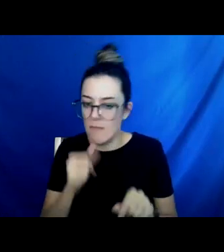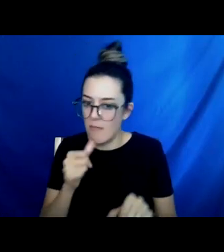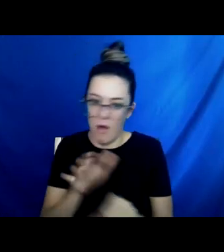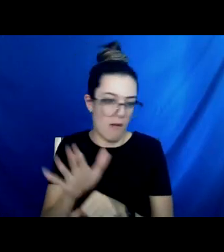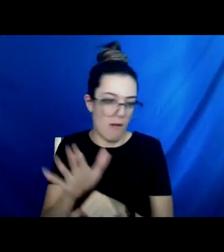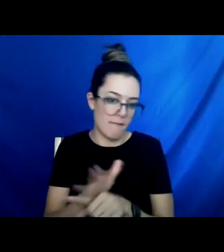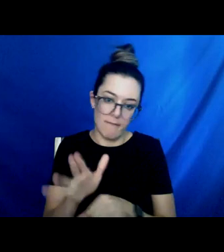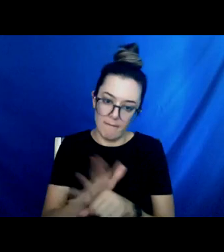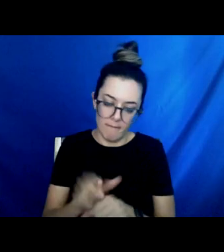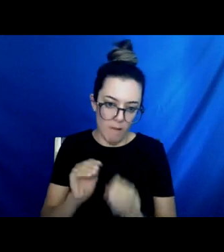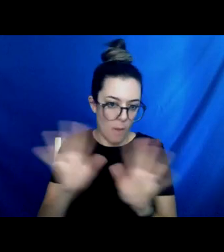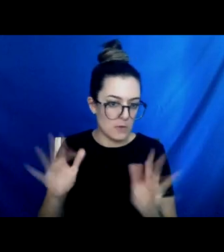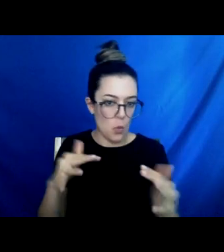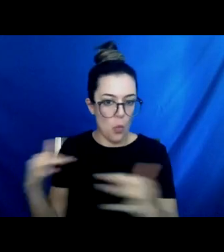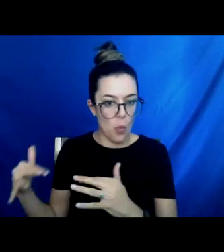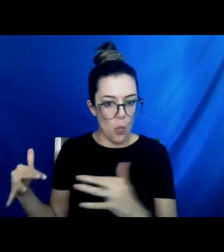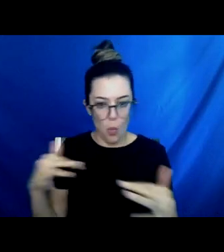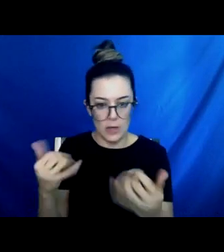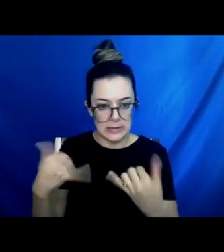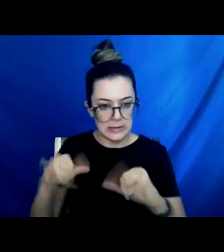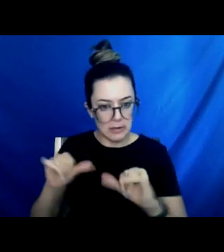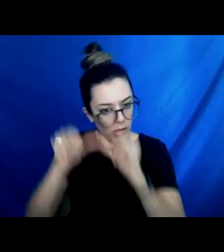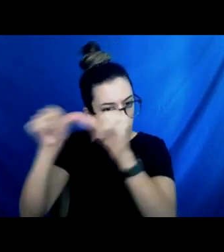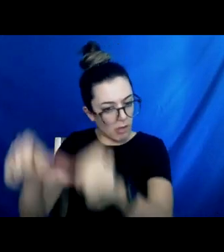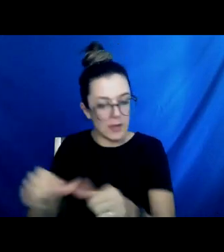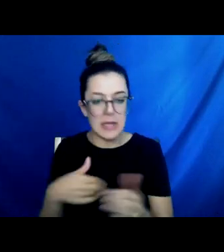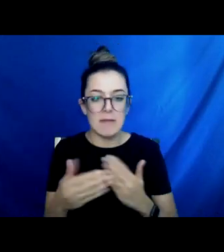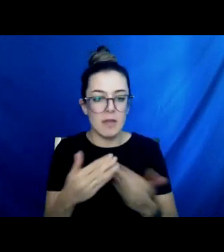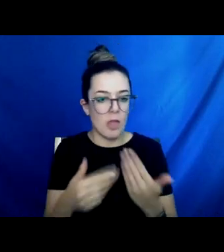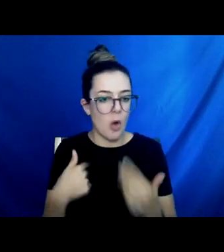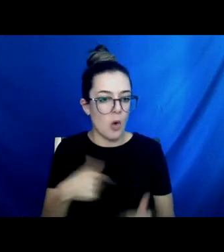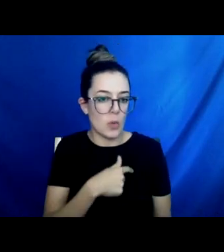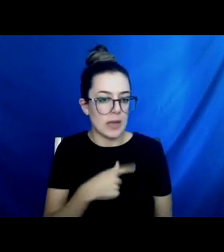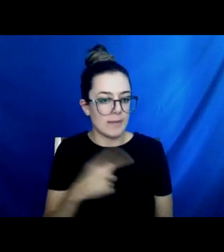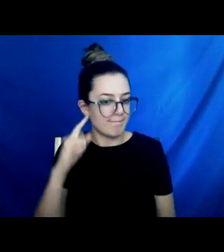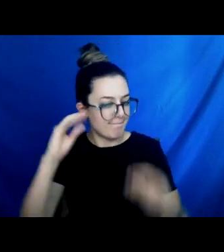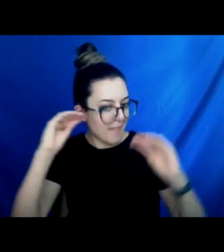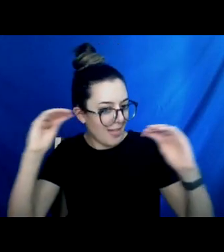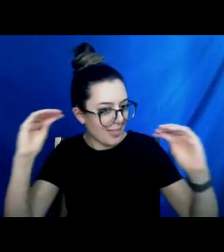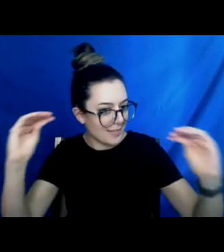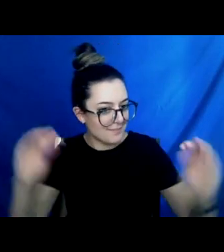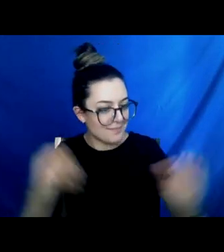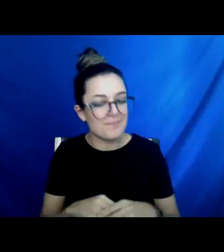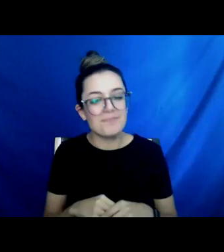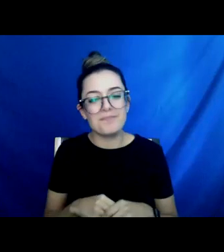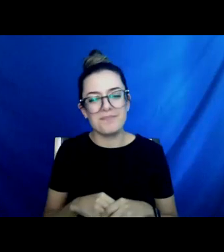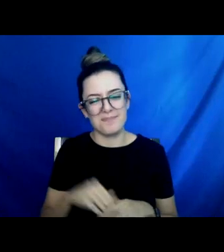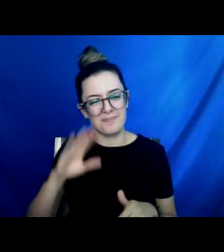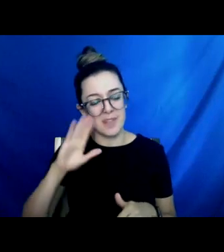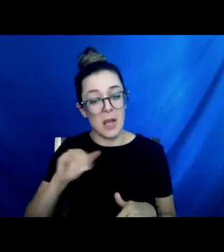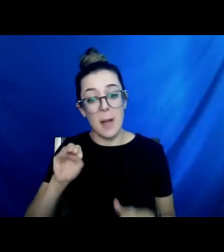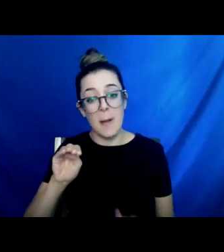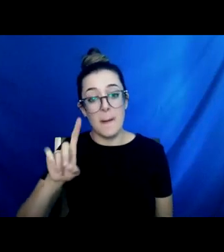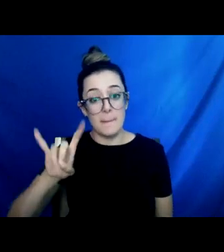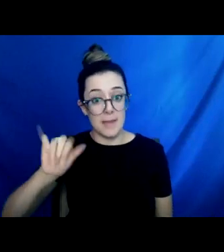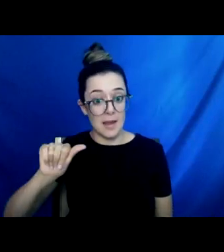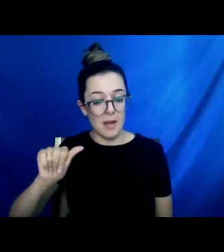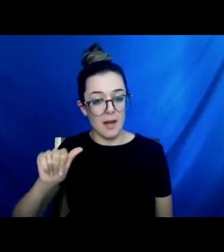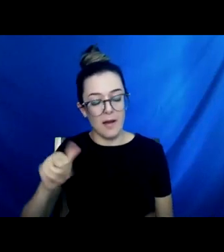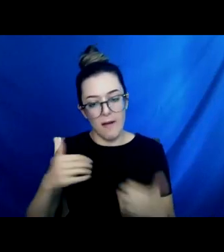still raging, even though you don't hear about it. There's been a lot of burnout in the media, but mostly a lot of burnout in